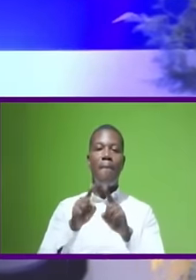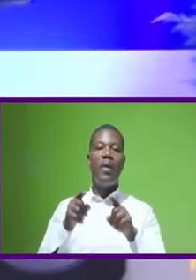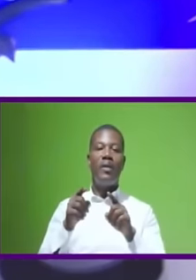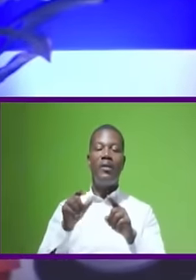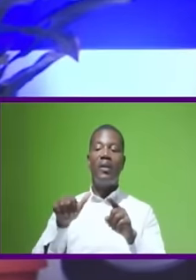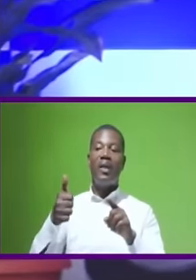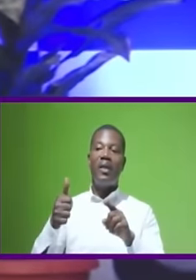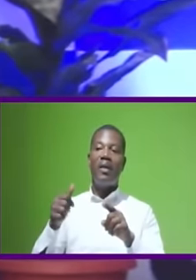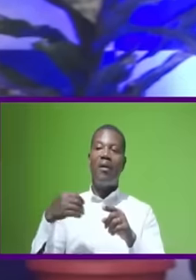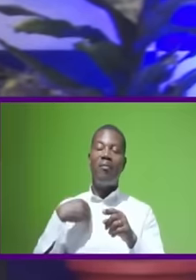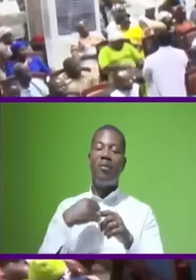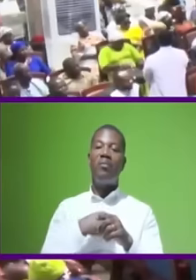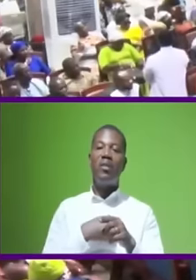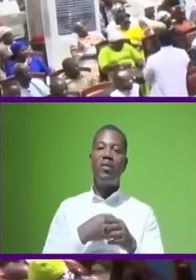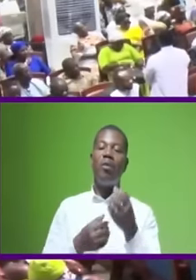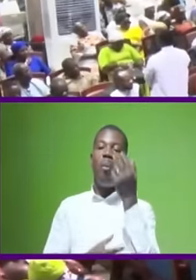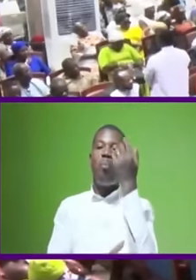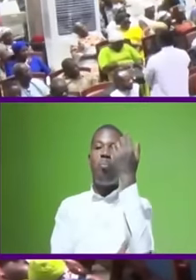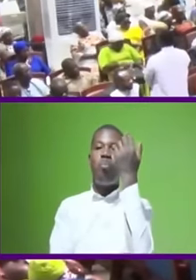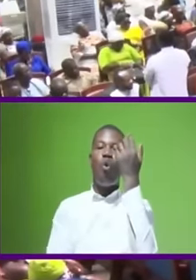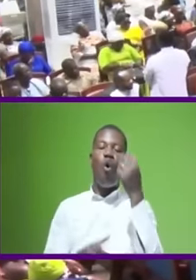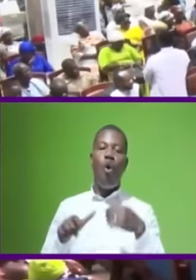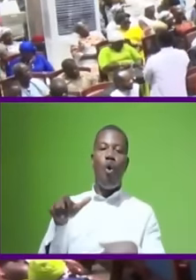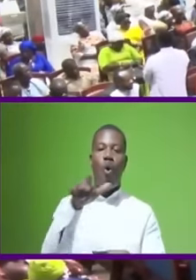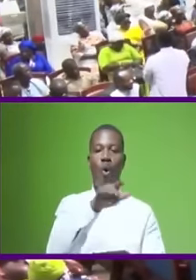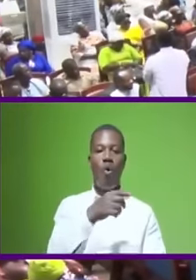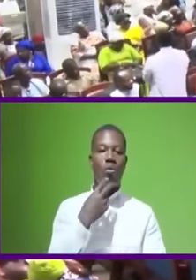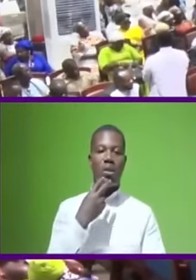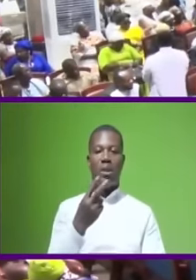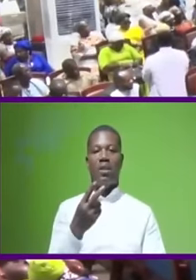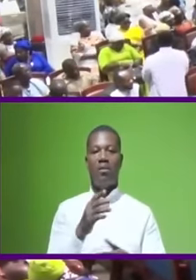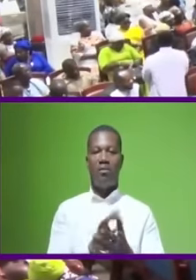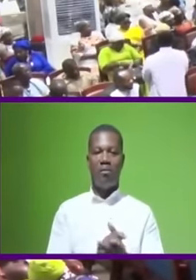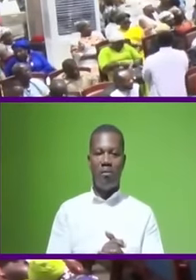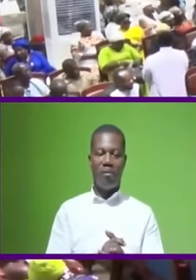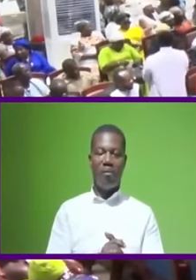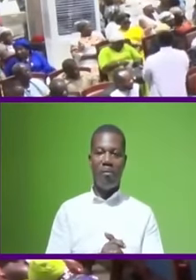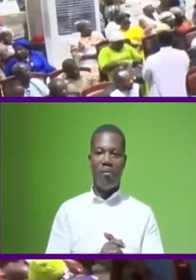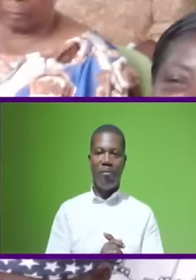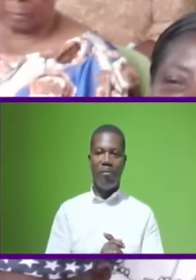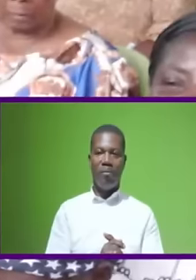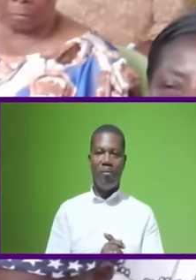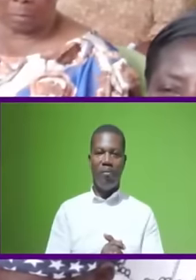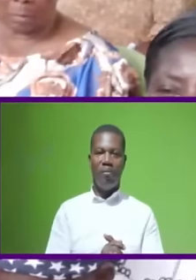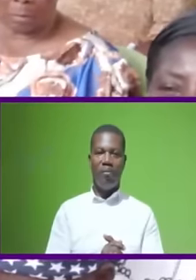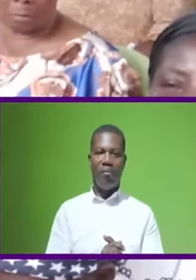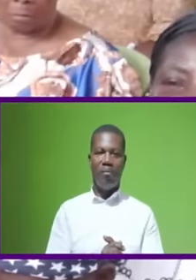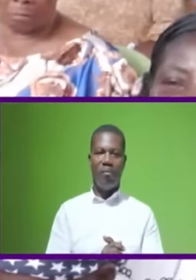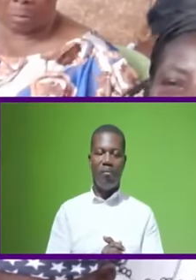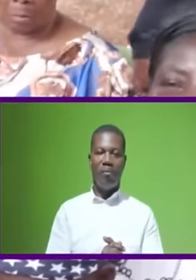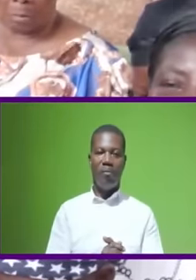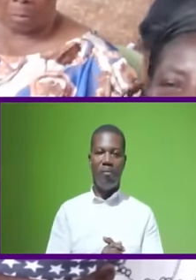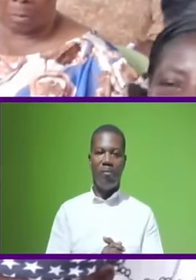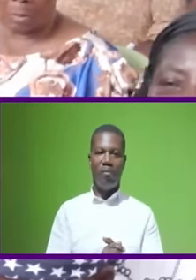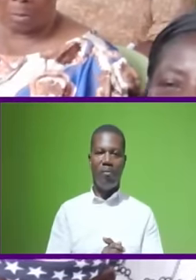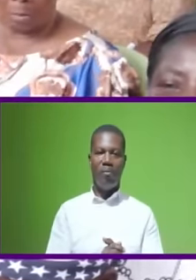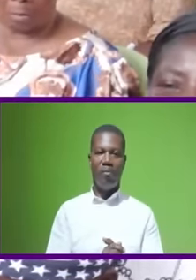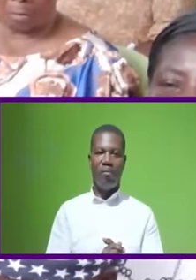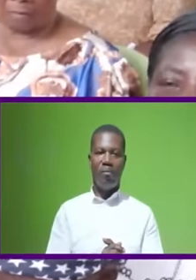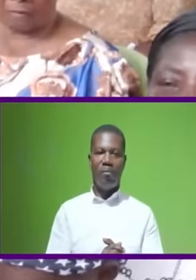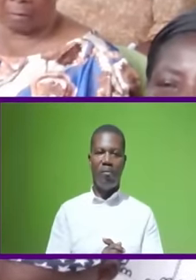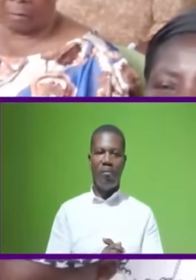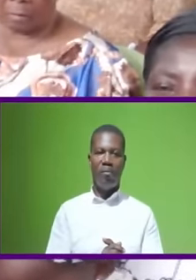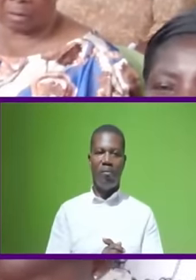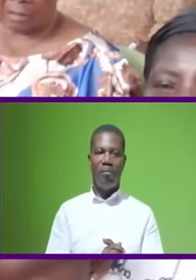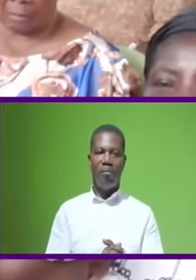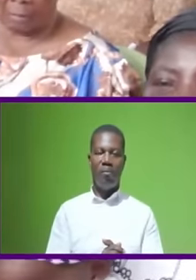shouldn't be like some churches that only the pastor and the wife are blessed with money, and the church members are